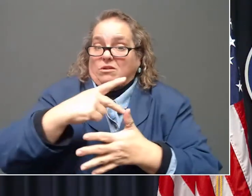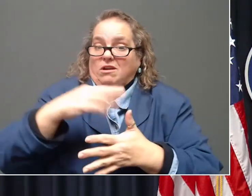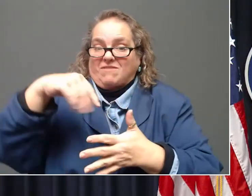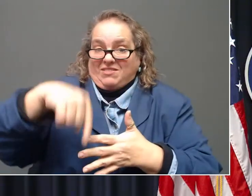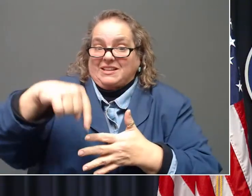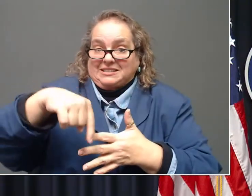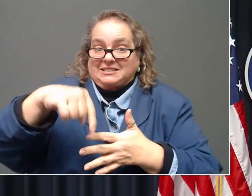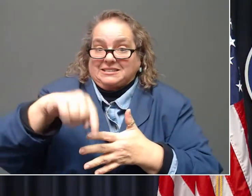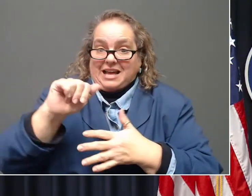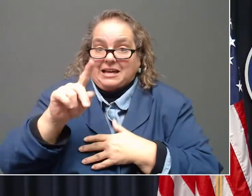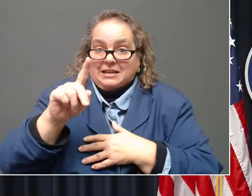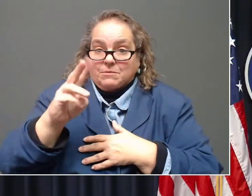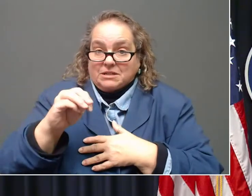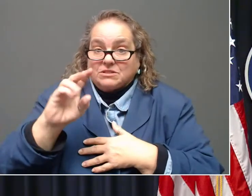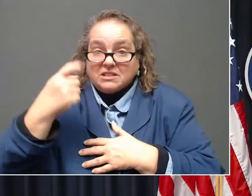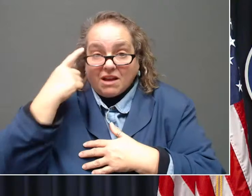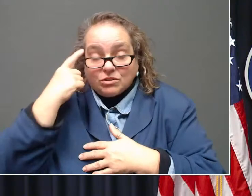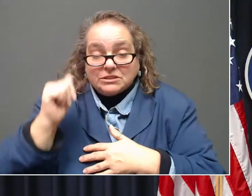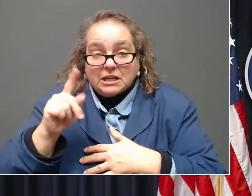All right,